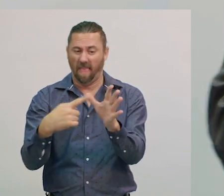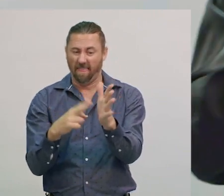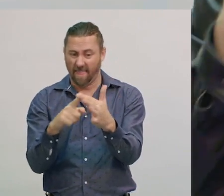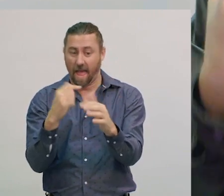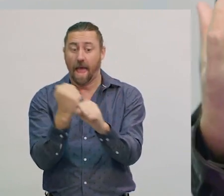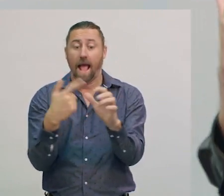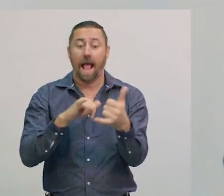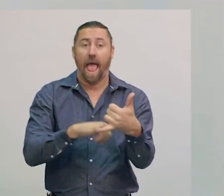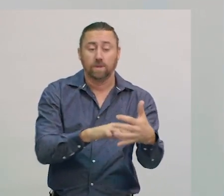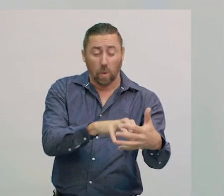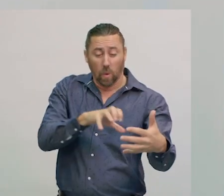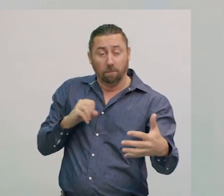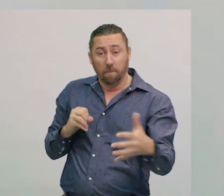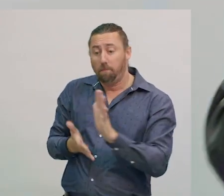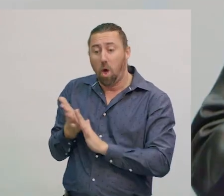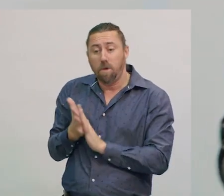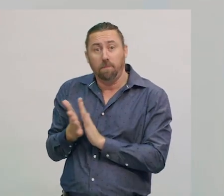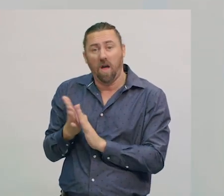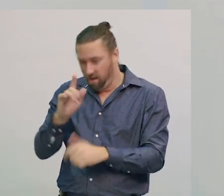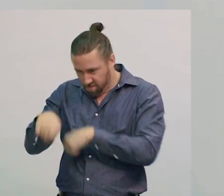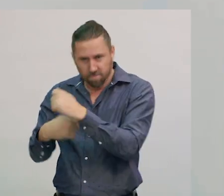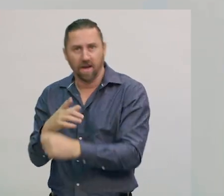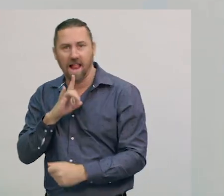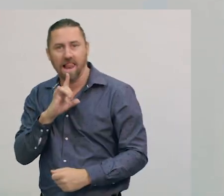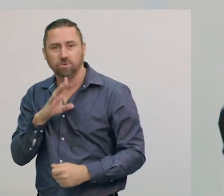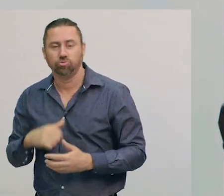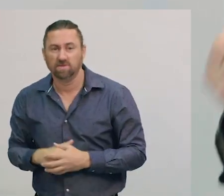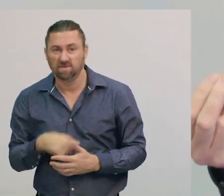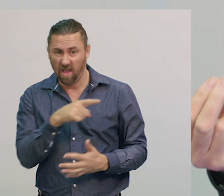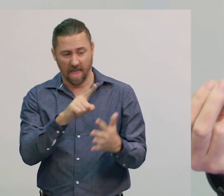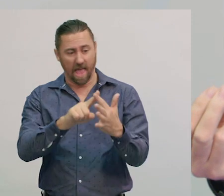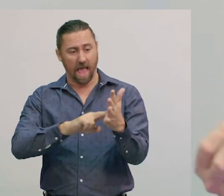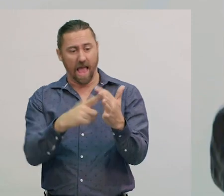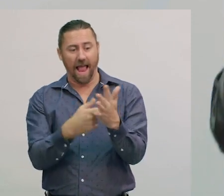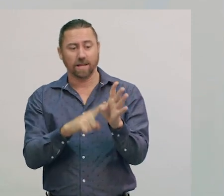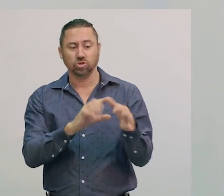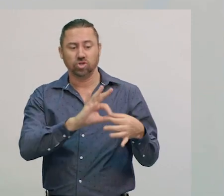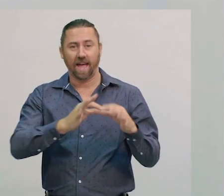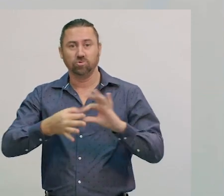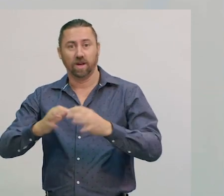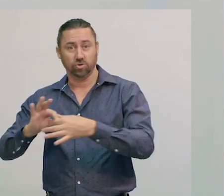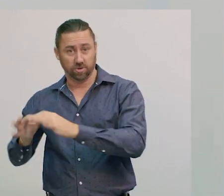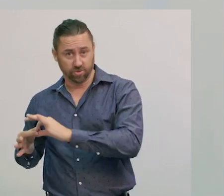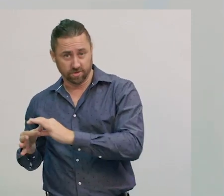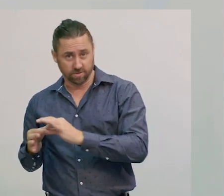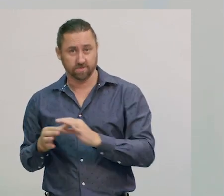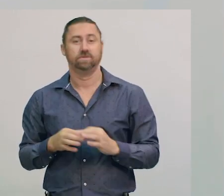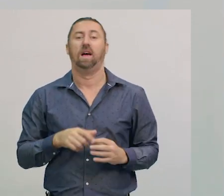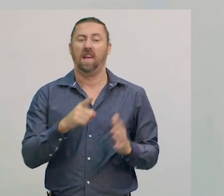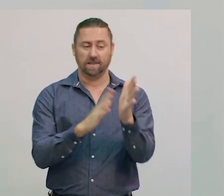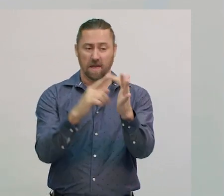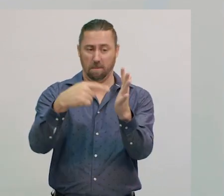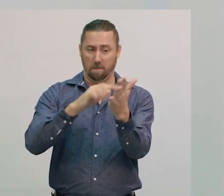extracted, burned and used to generate electricity. It's an energy chain that illustrates the process